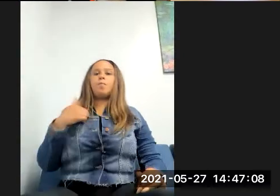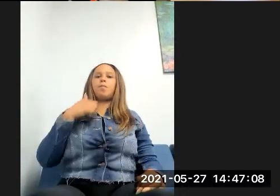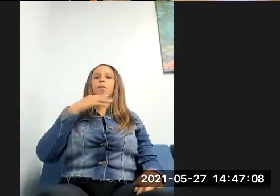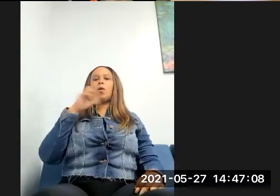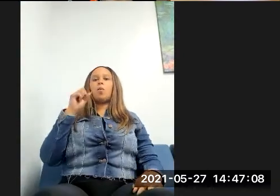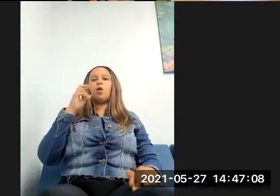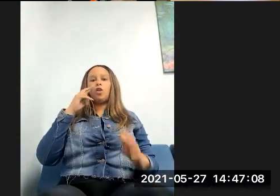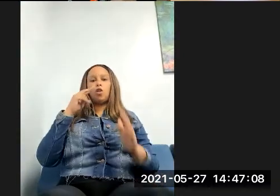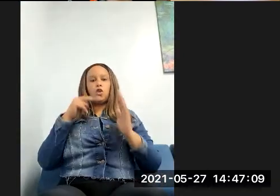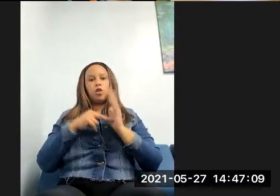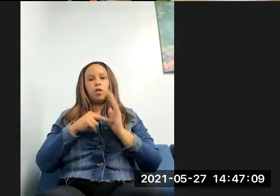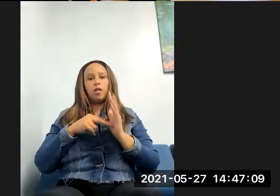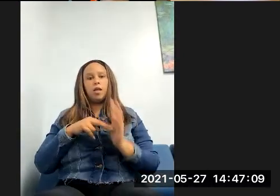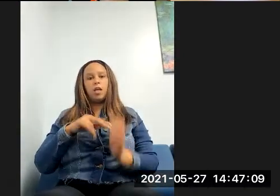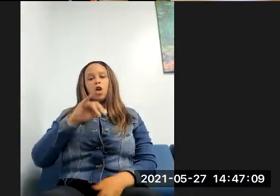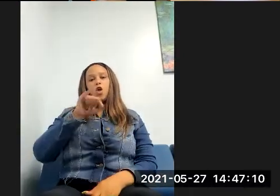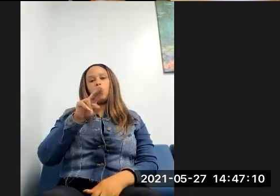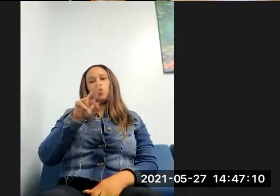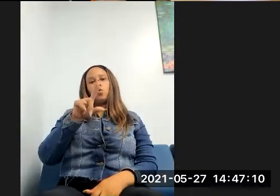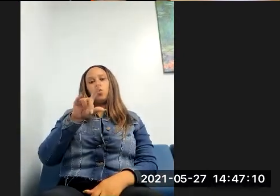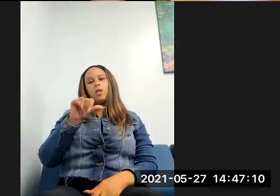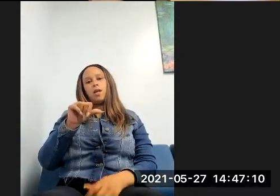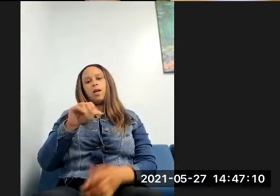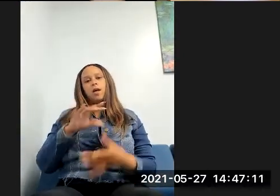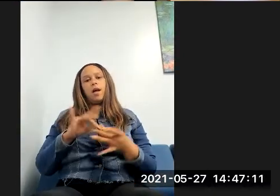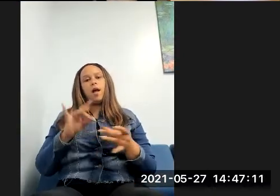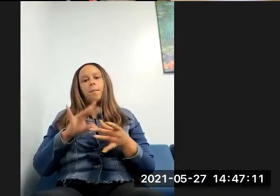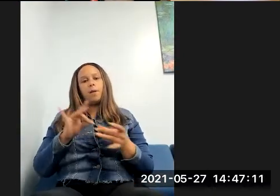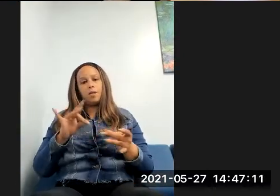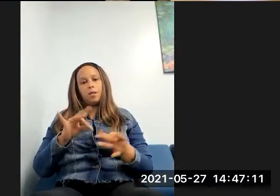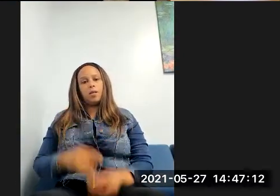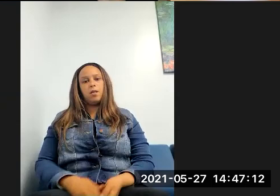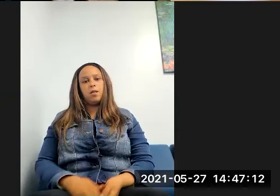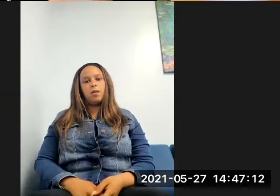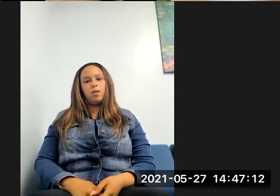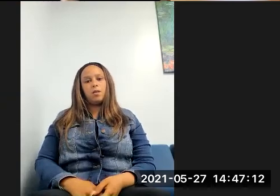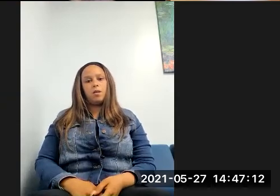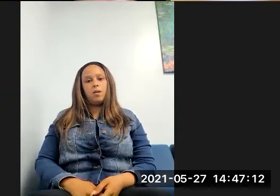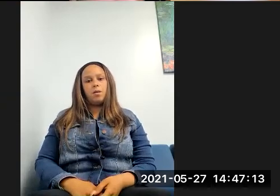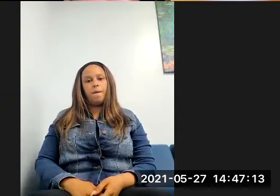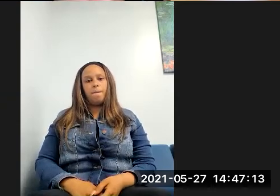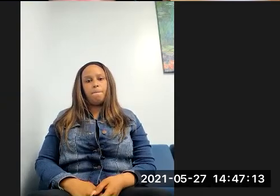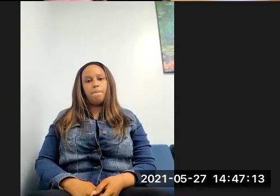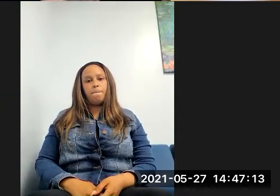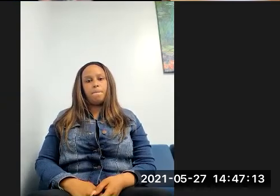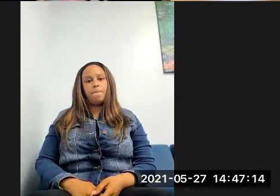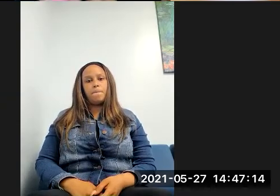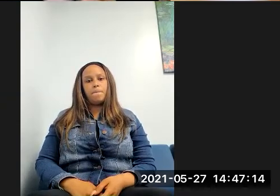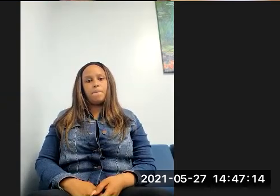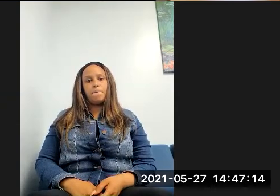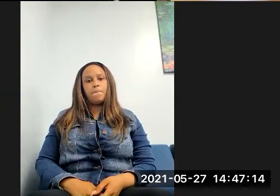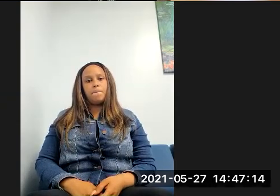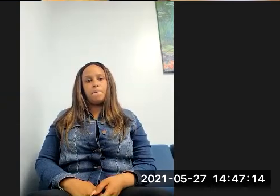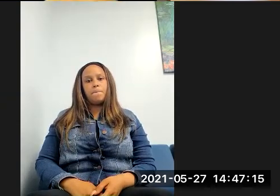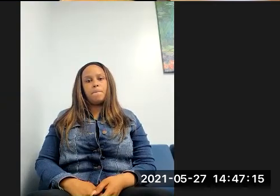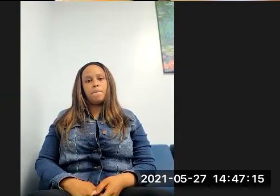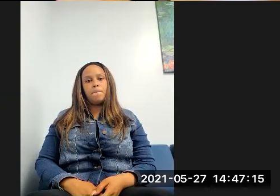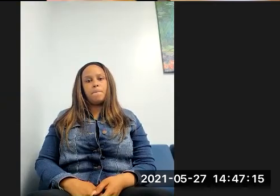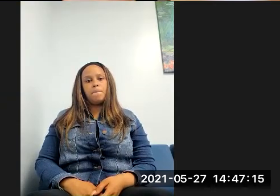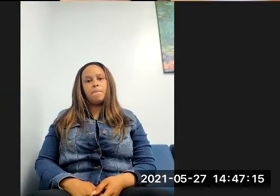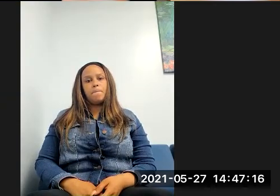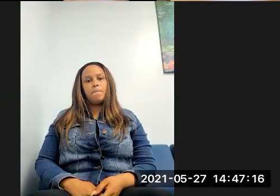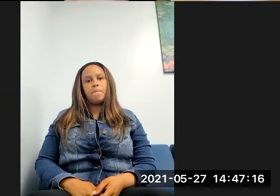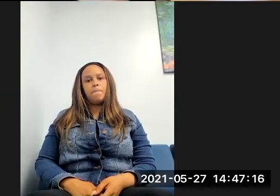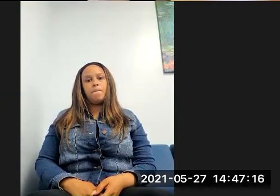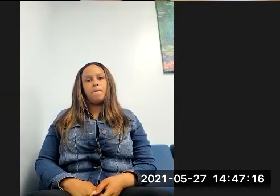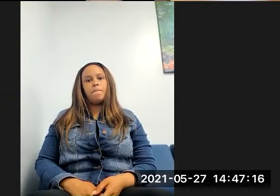it's a good point. Like the expo is stressful because can't afford a lot of the stuff in there. But I